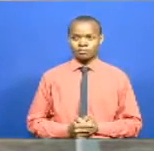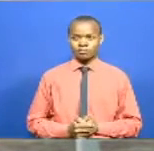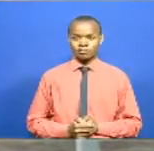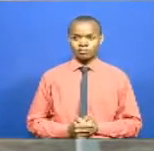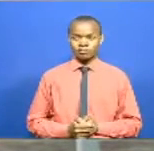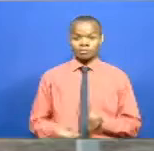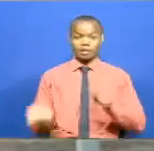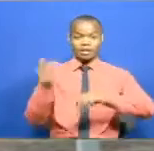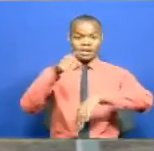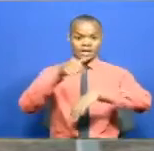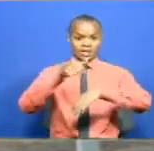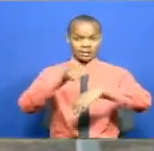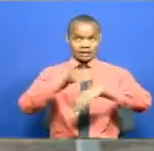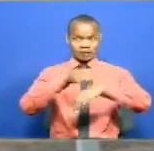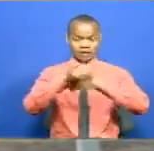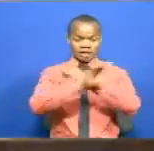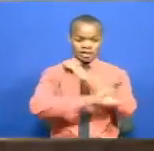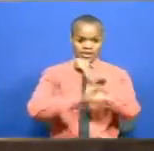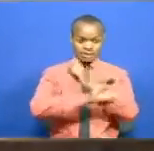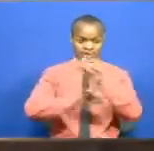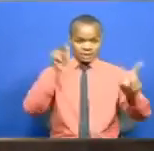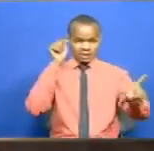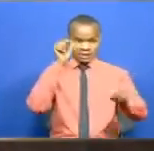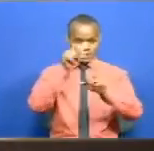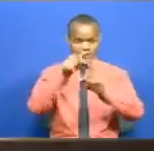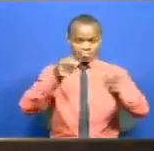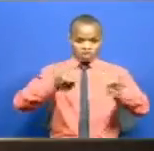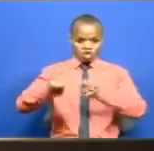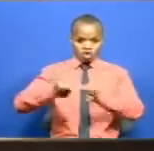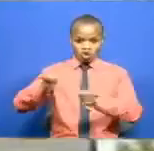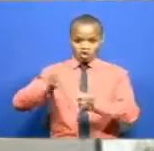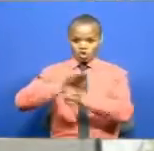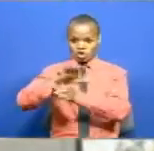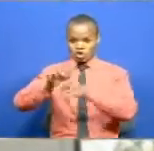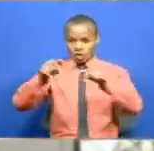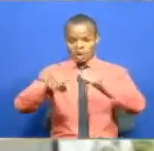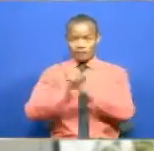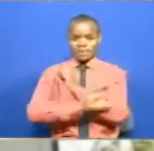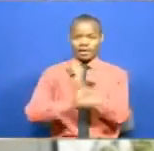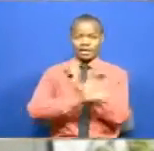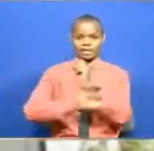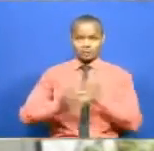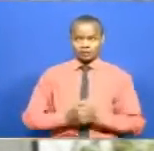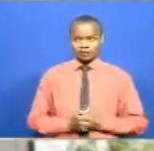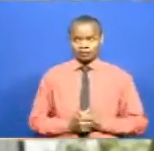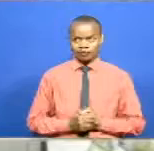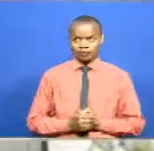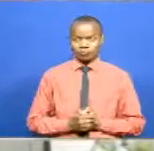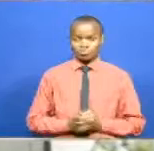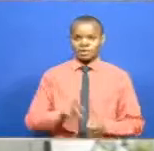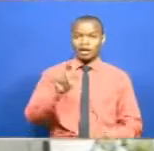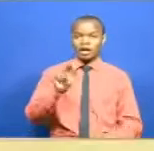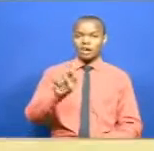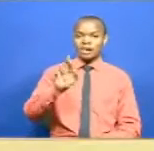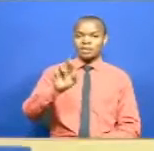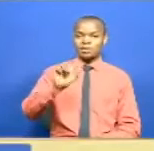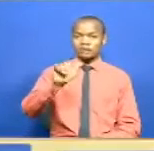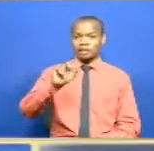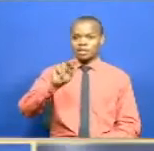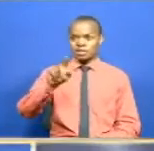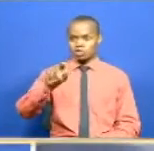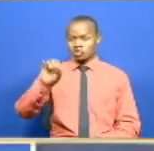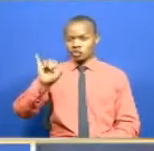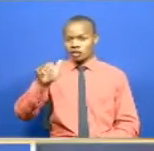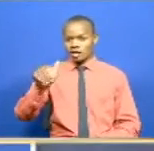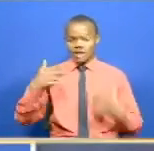As the country strives to fight against the spread of coronavirus in the country, Trans Nzoia County Health Services are